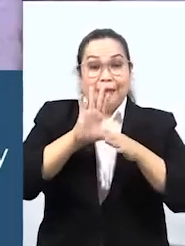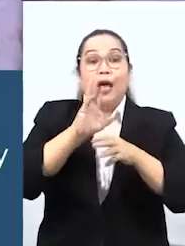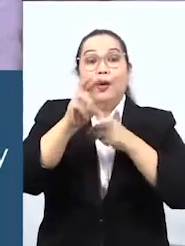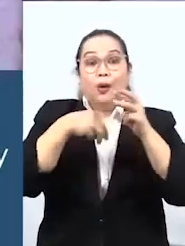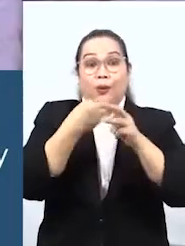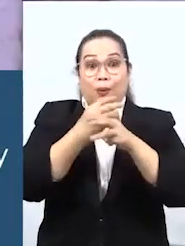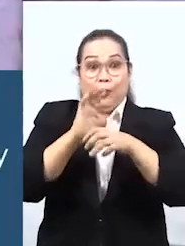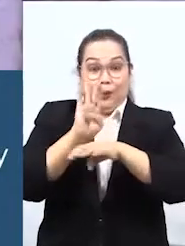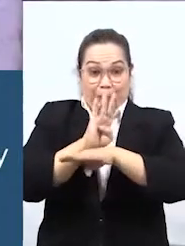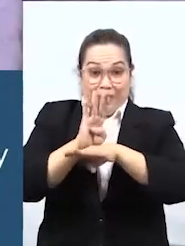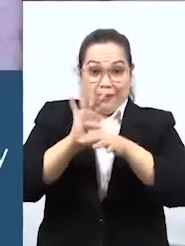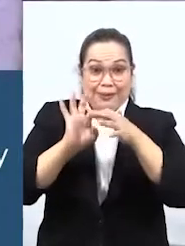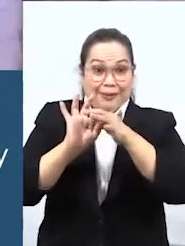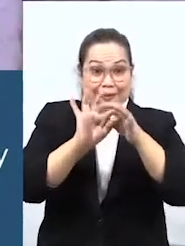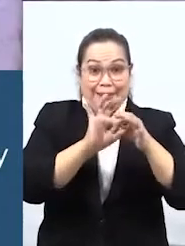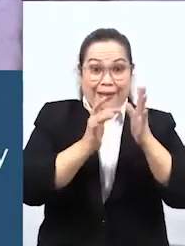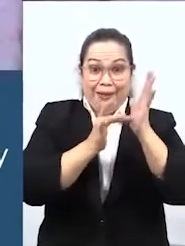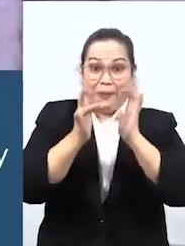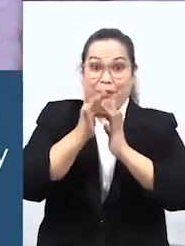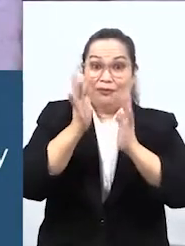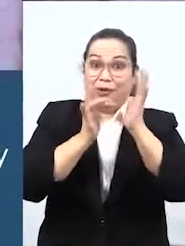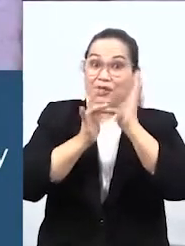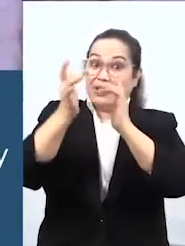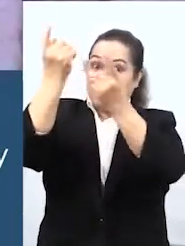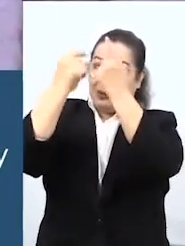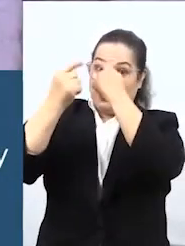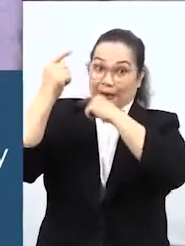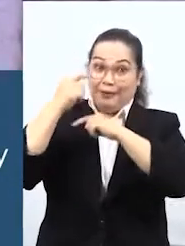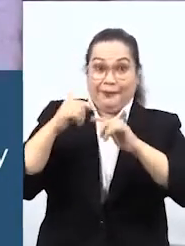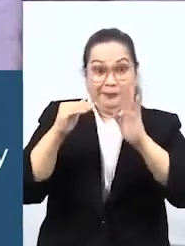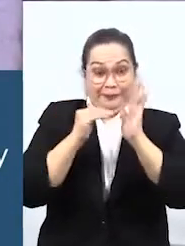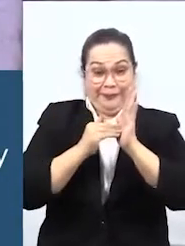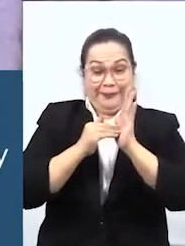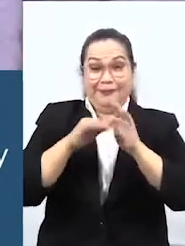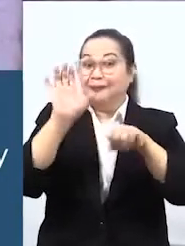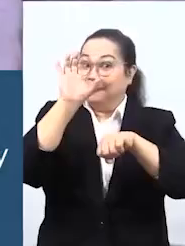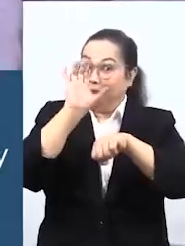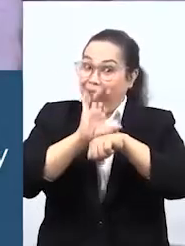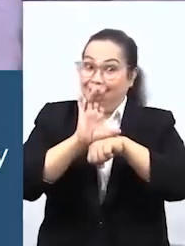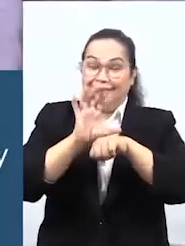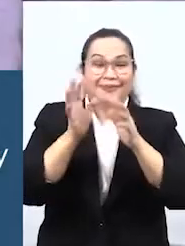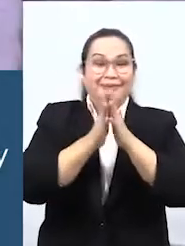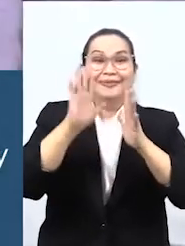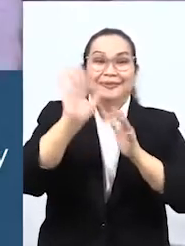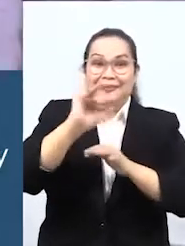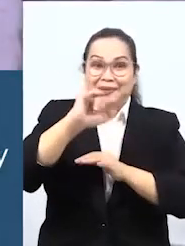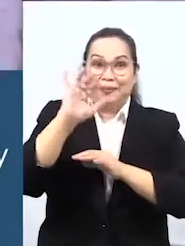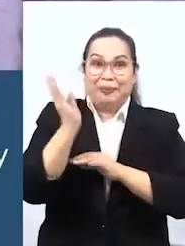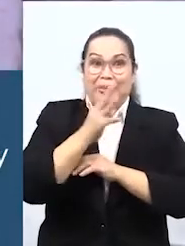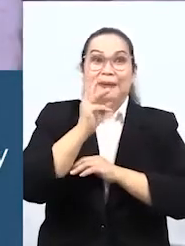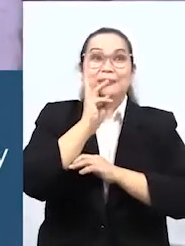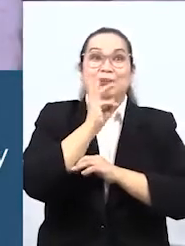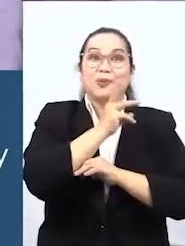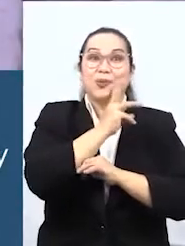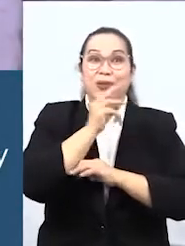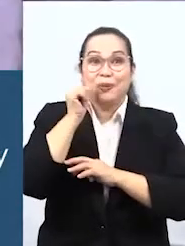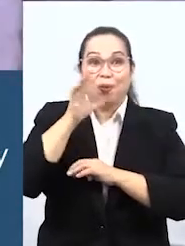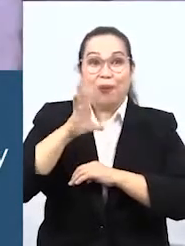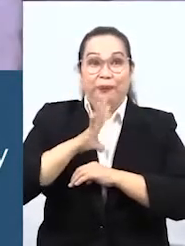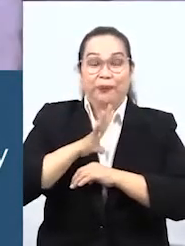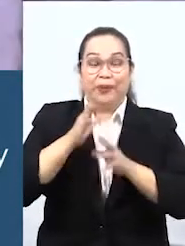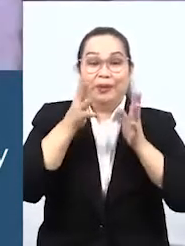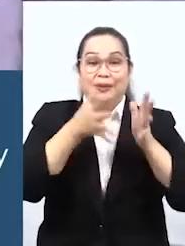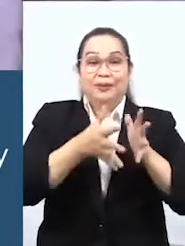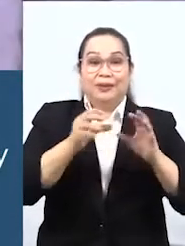usual before Jesus comes back and the church will be much like this widow left